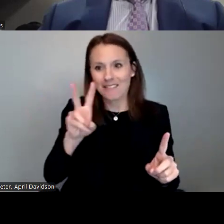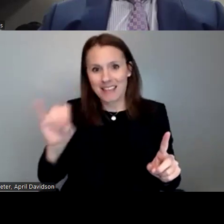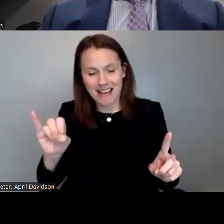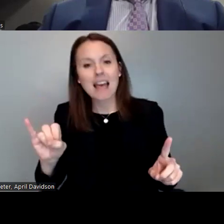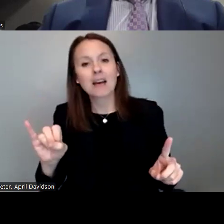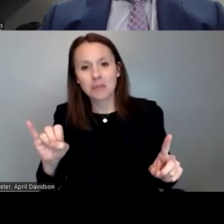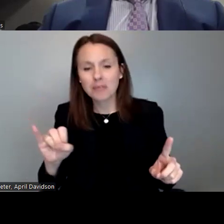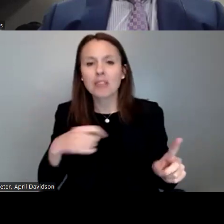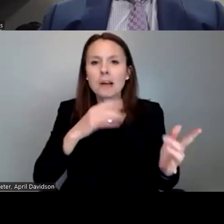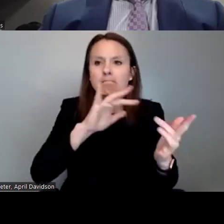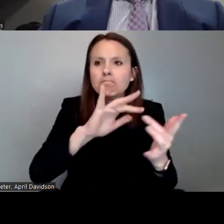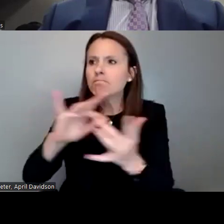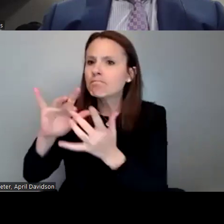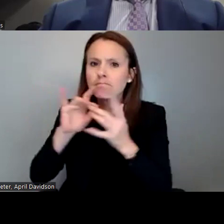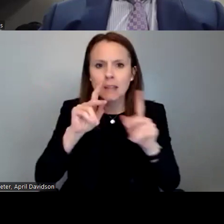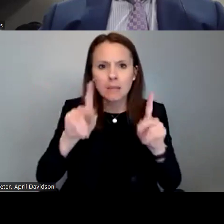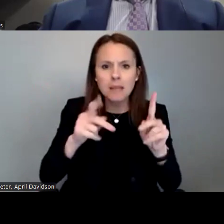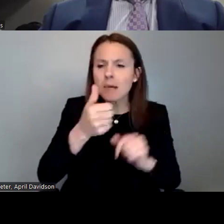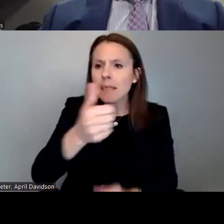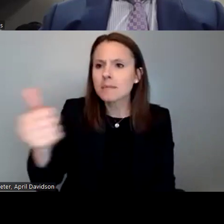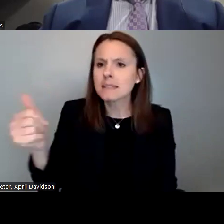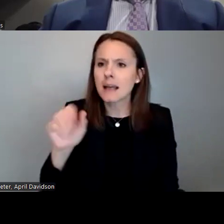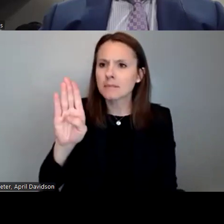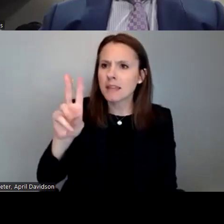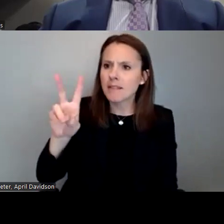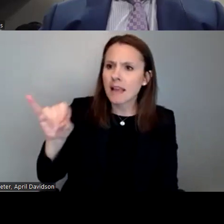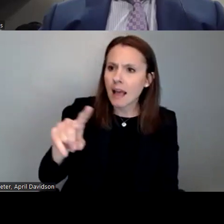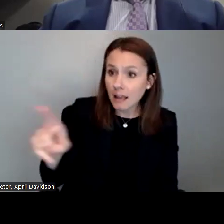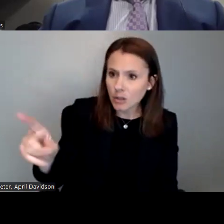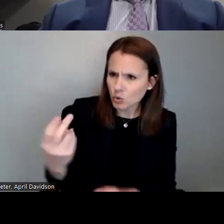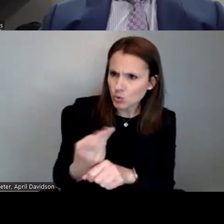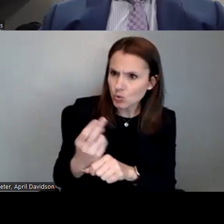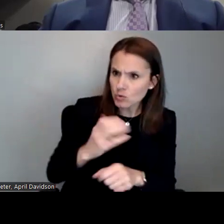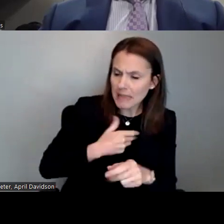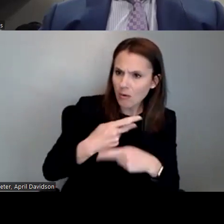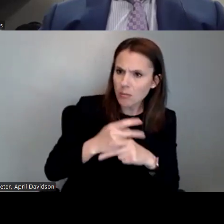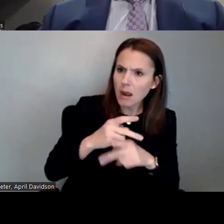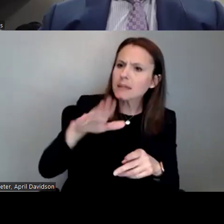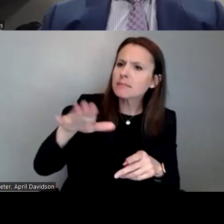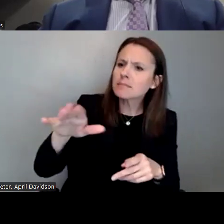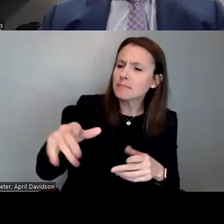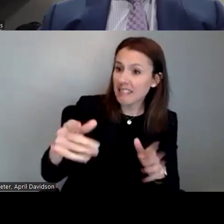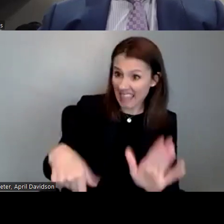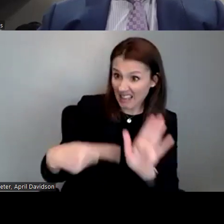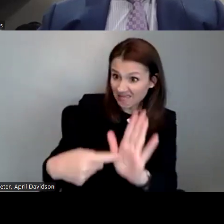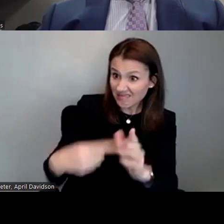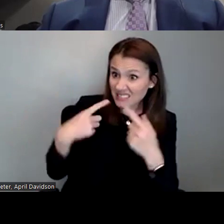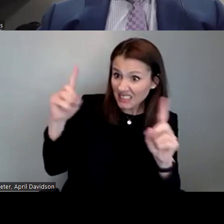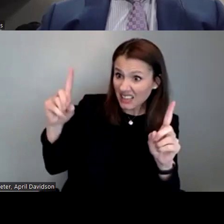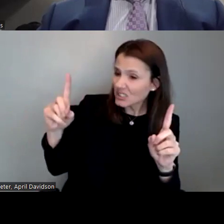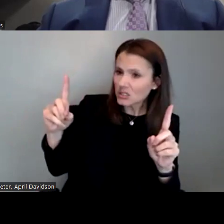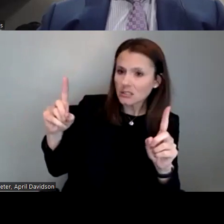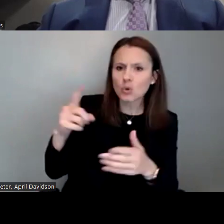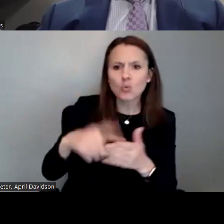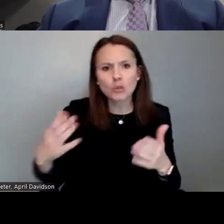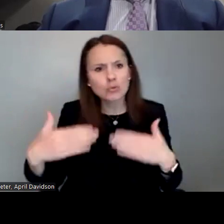people out there that are blind and visually impaired that actually use their products and say, hey, does this work? What do you